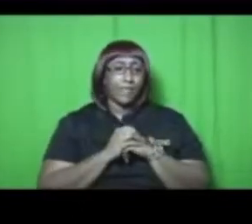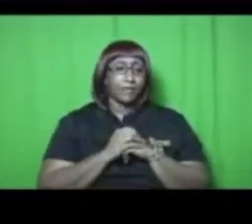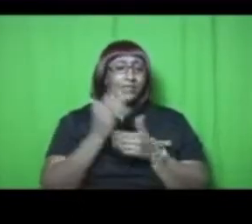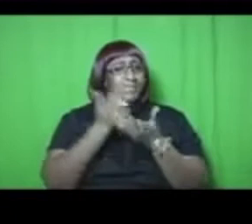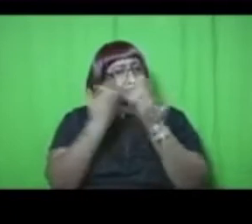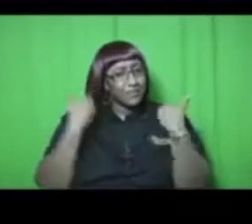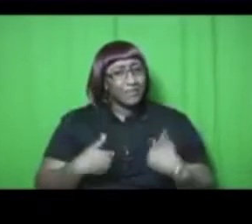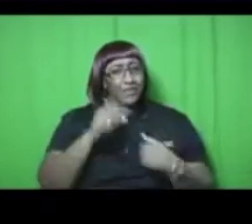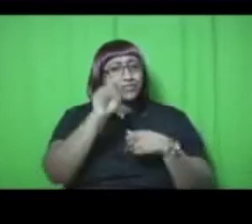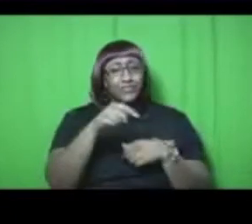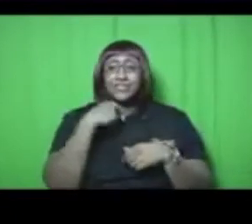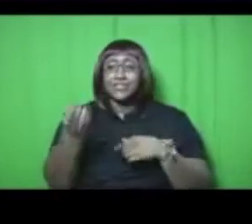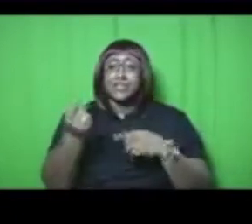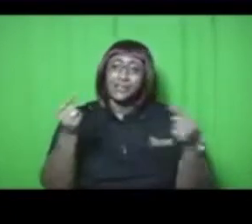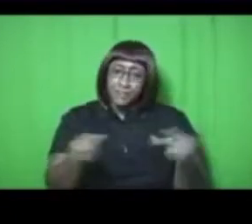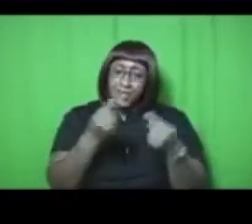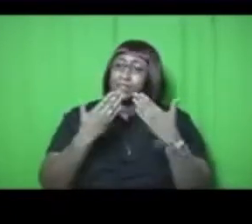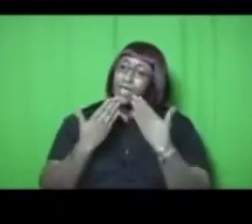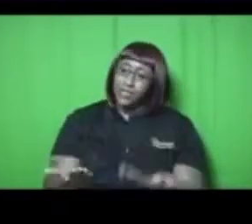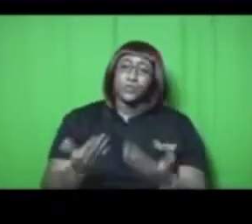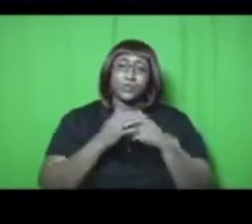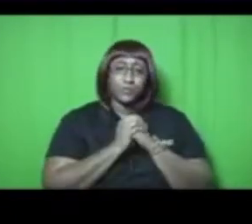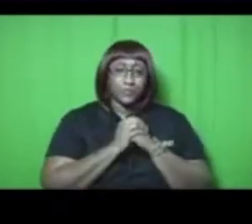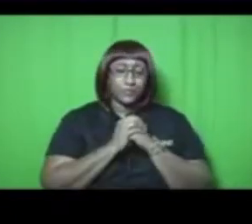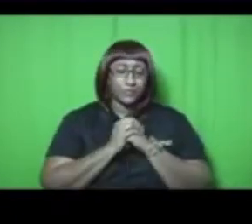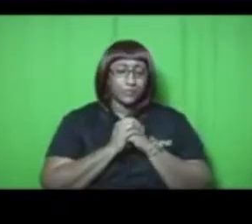And somebody ought to tell adversity thank you.